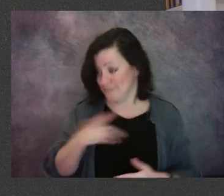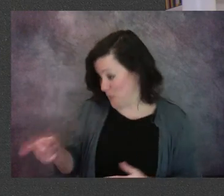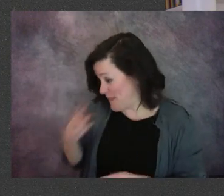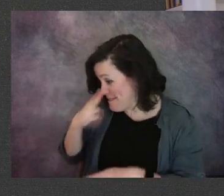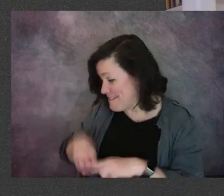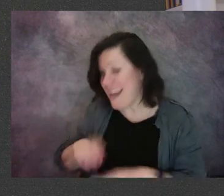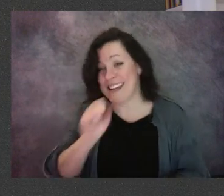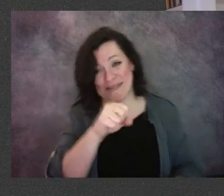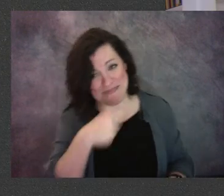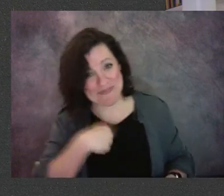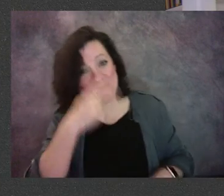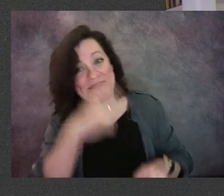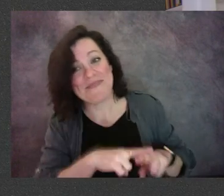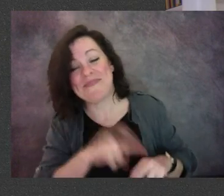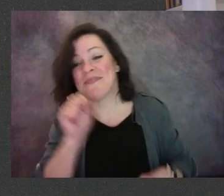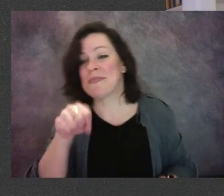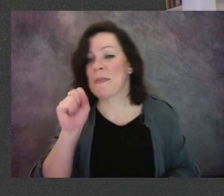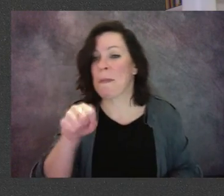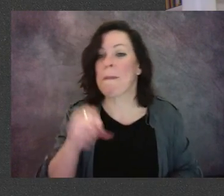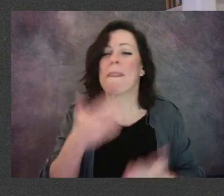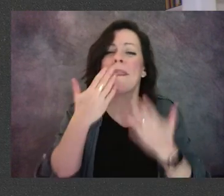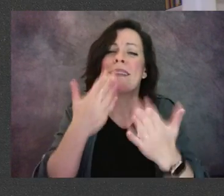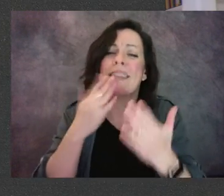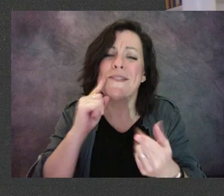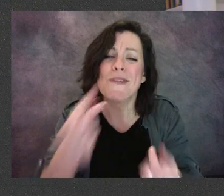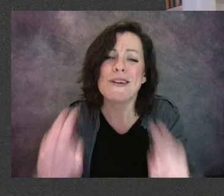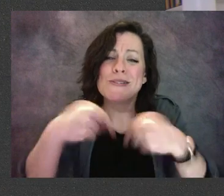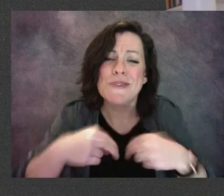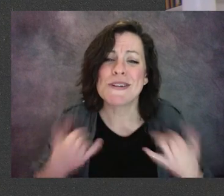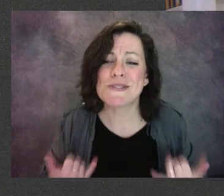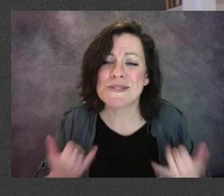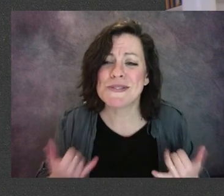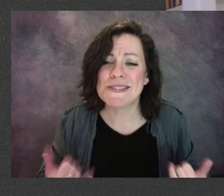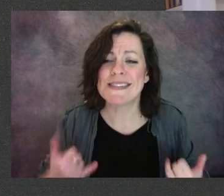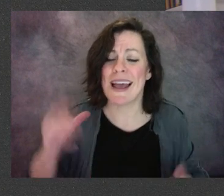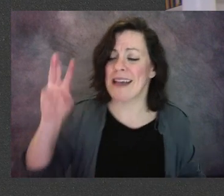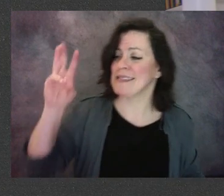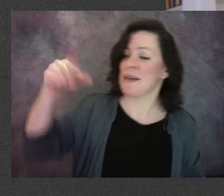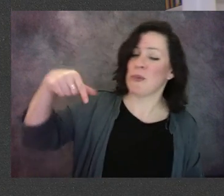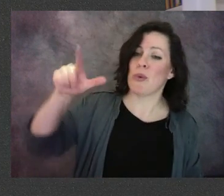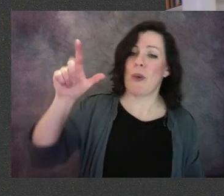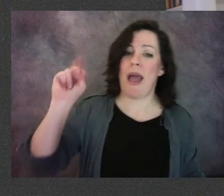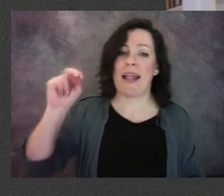too. Artist, thank you so much for joining us at